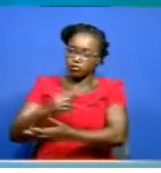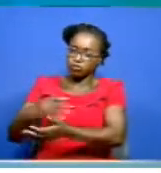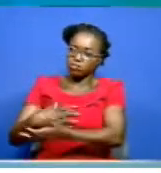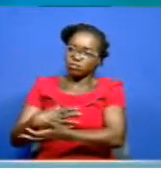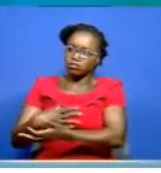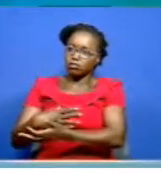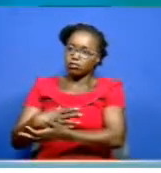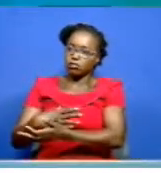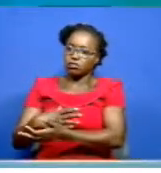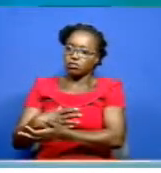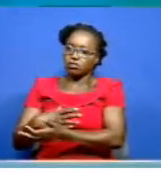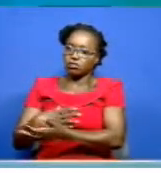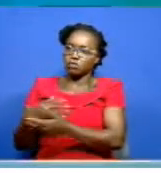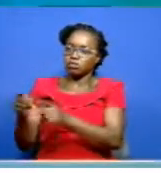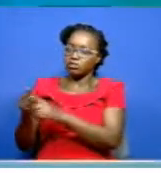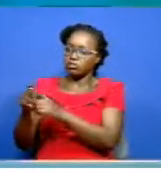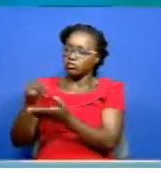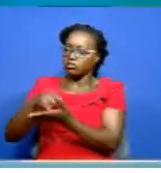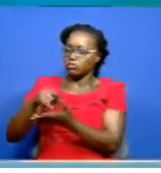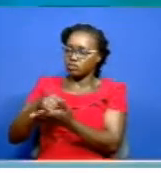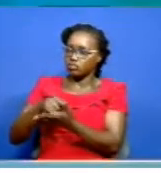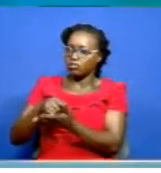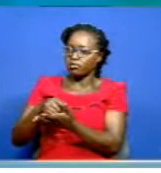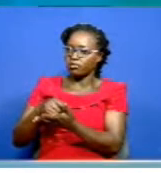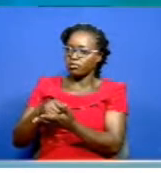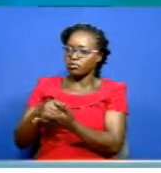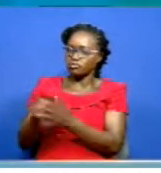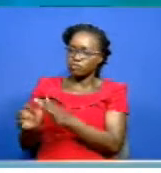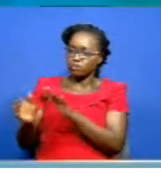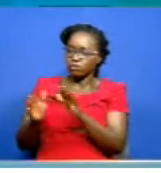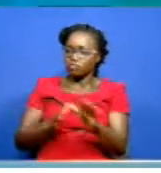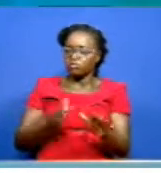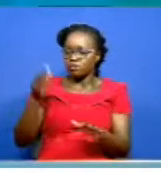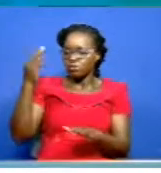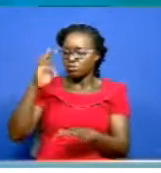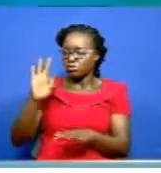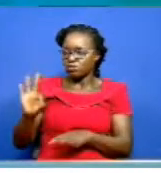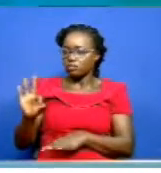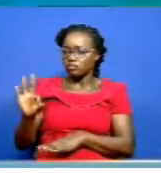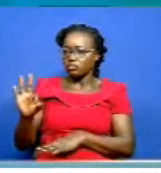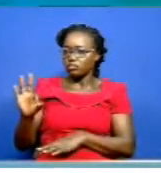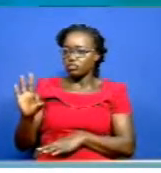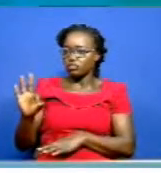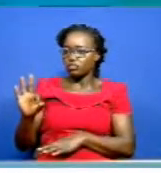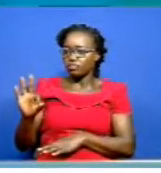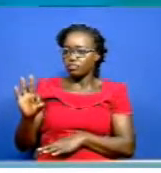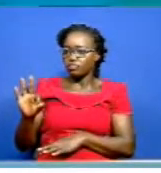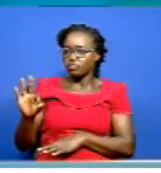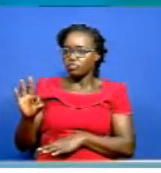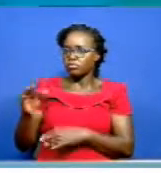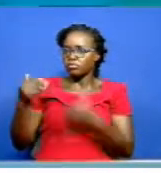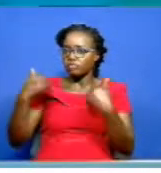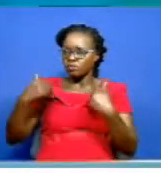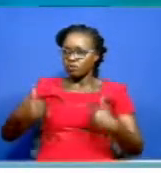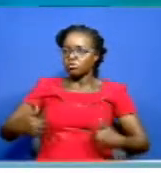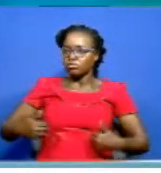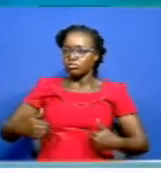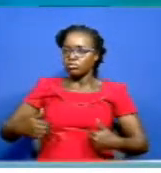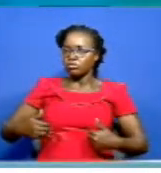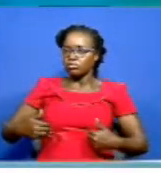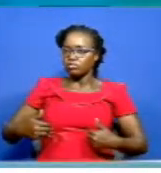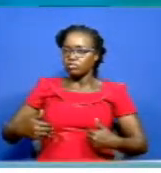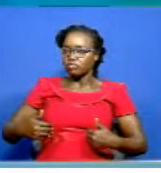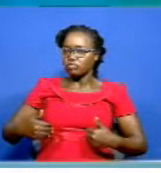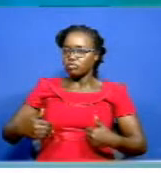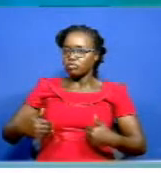They are also included in that phase. And then the third phase is persons who are in congregate settings, such as